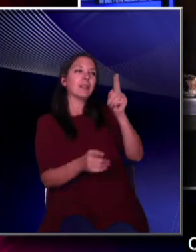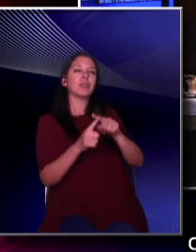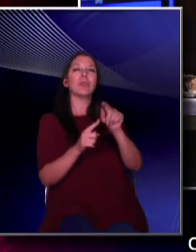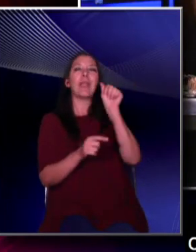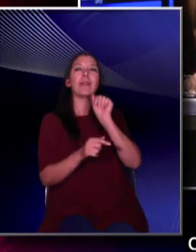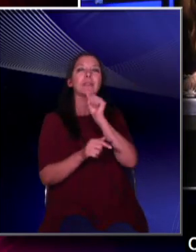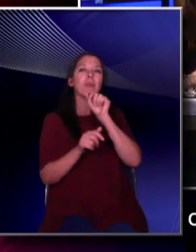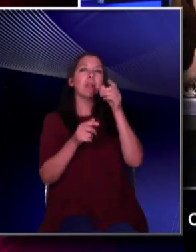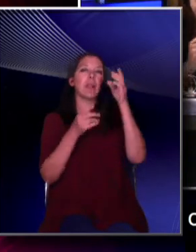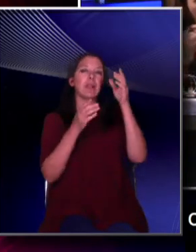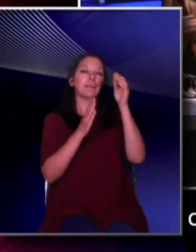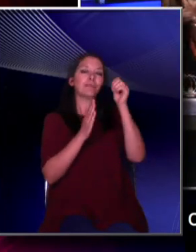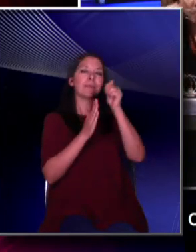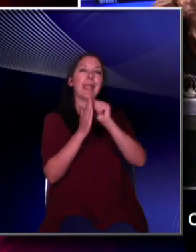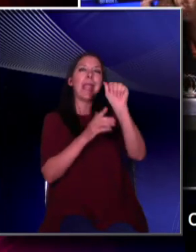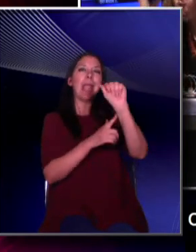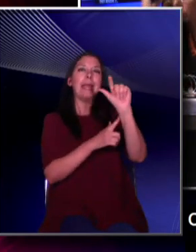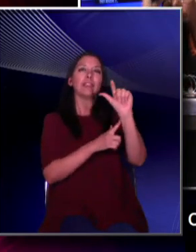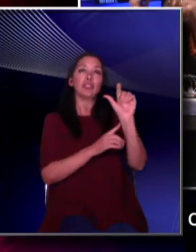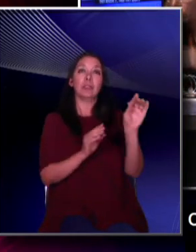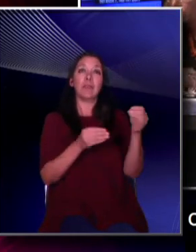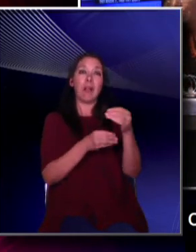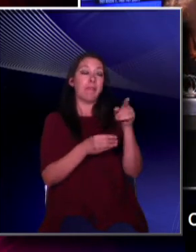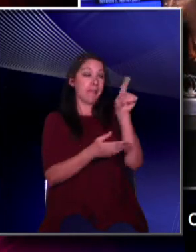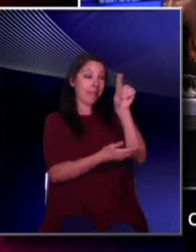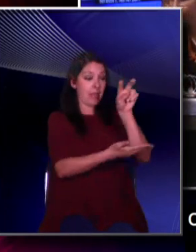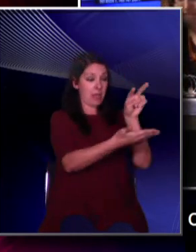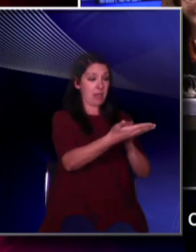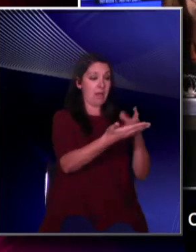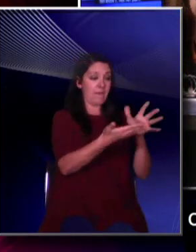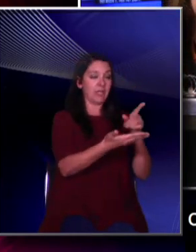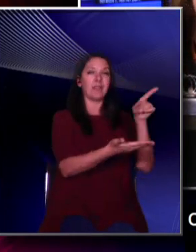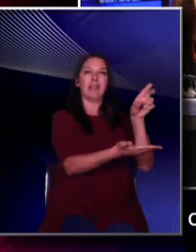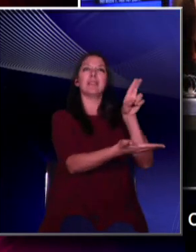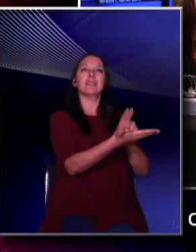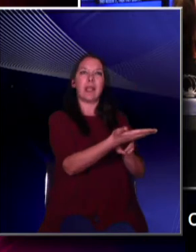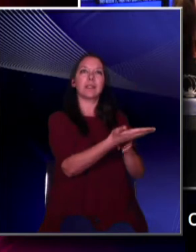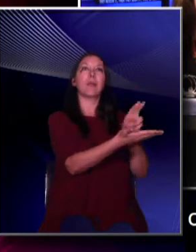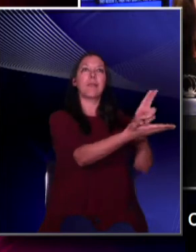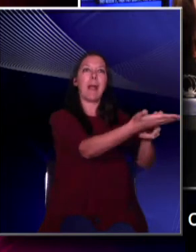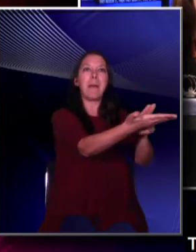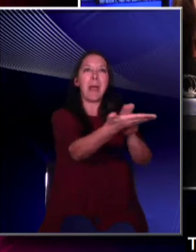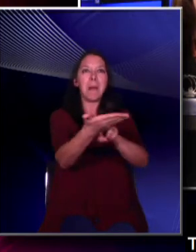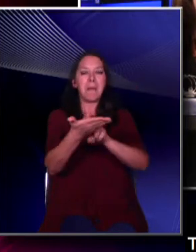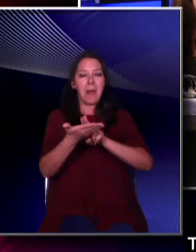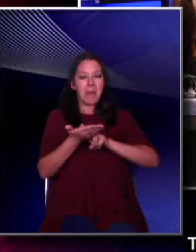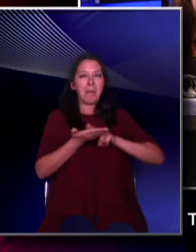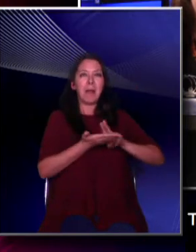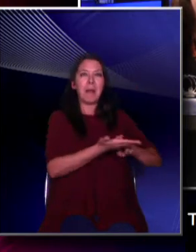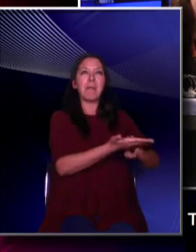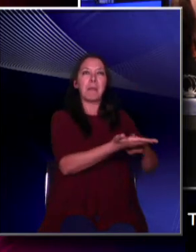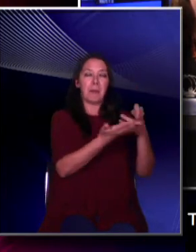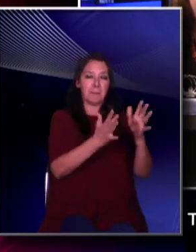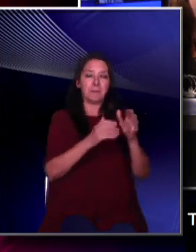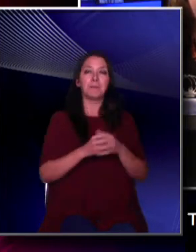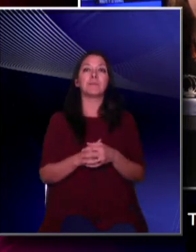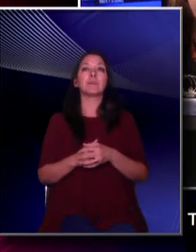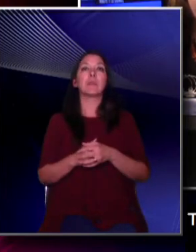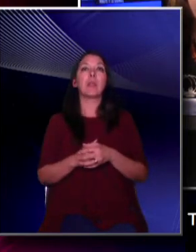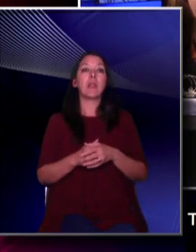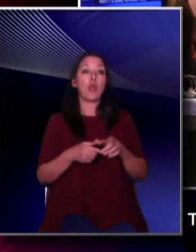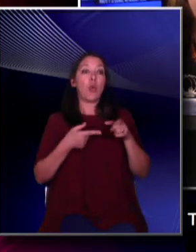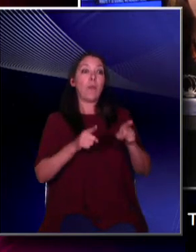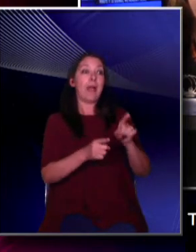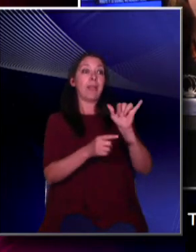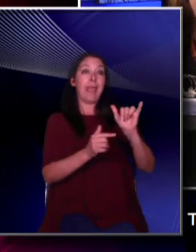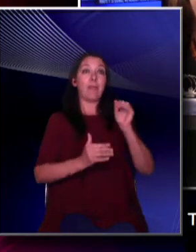They review it, then they sign it. And oftentimes, the minute it's signed, we already have started